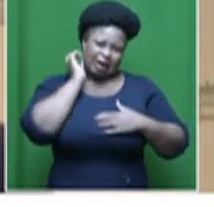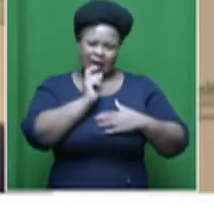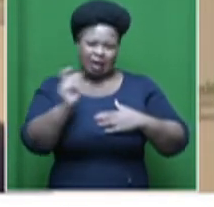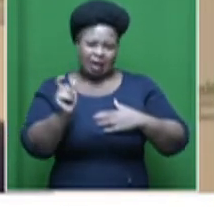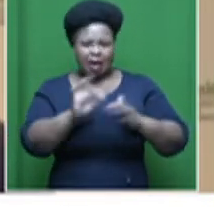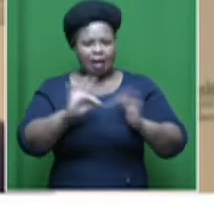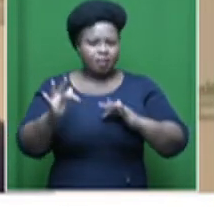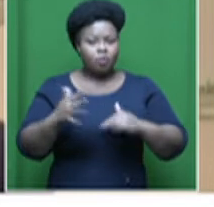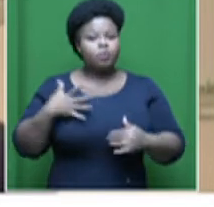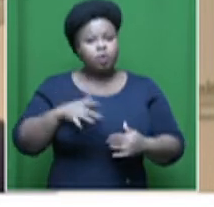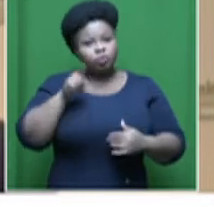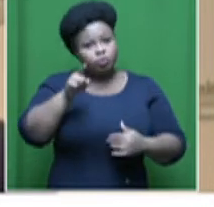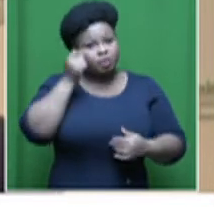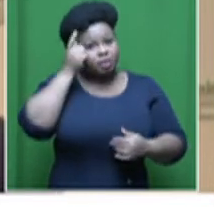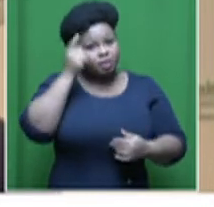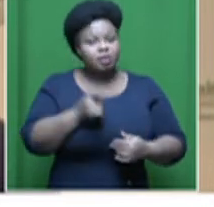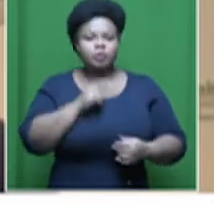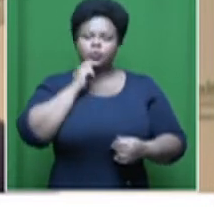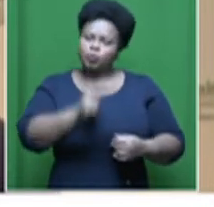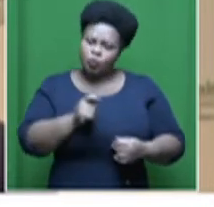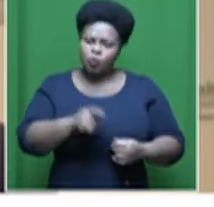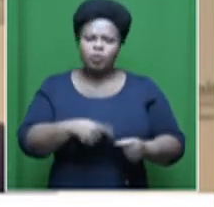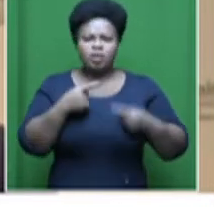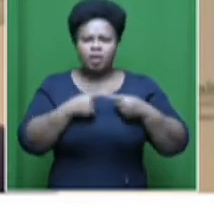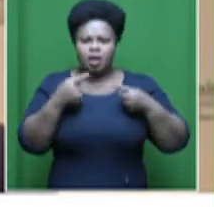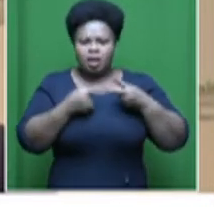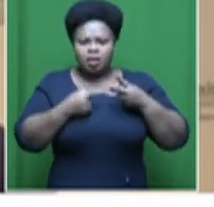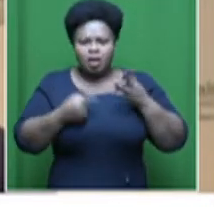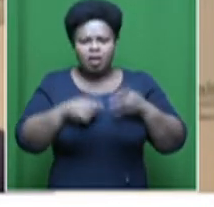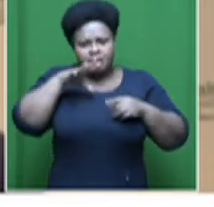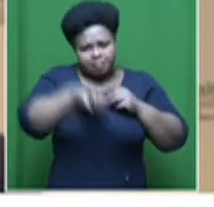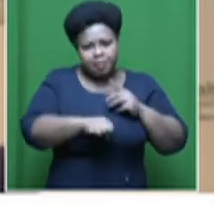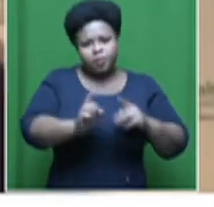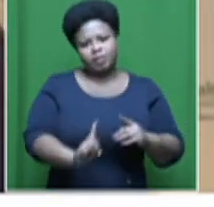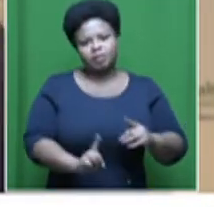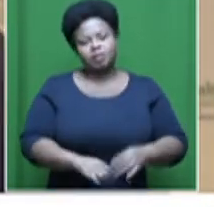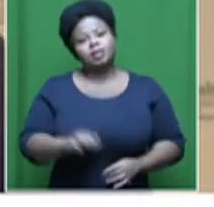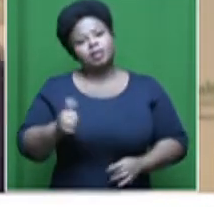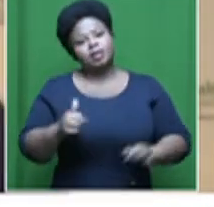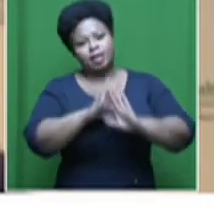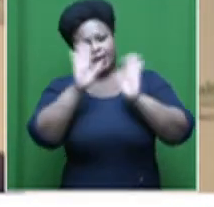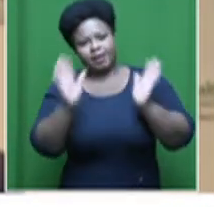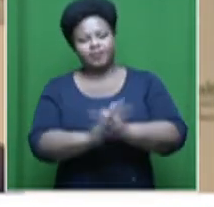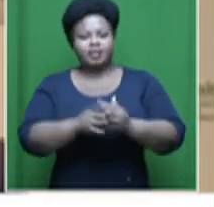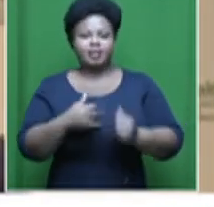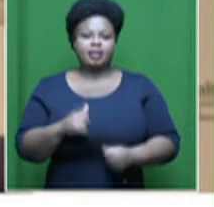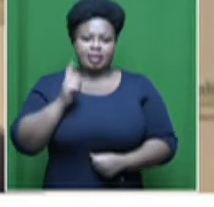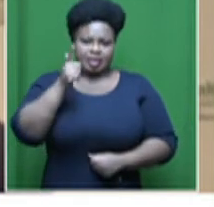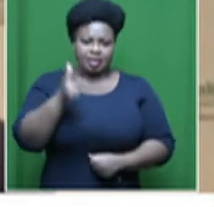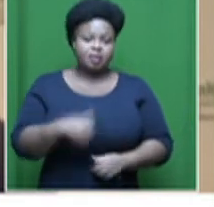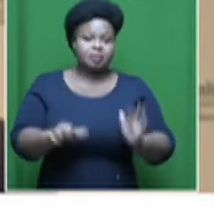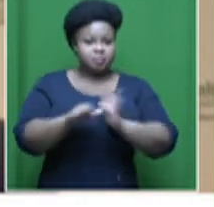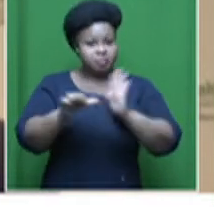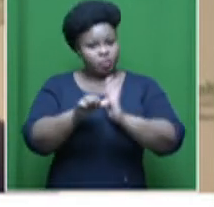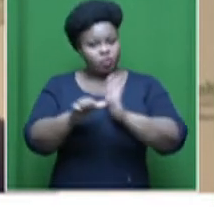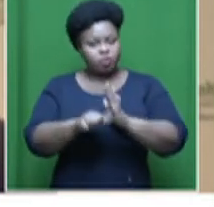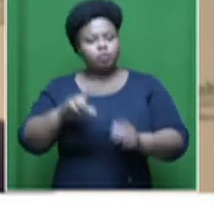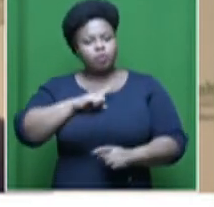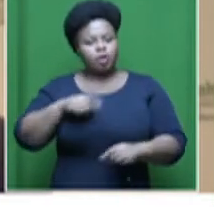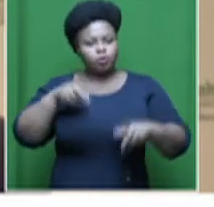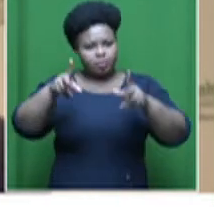to understand where he comes from, what he has done, and what he has found. And then all of that together is going to be very important for us as